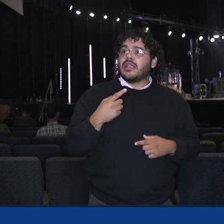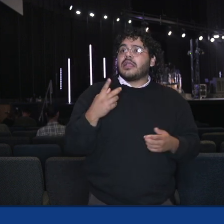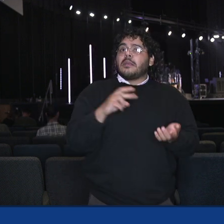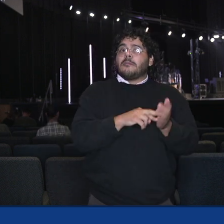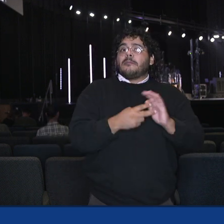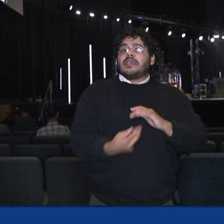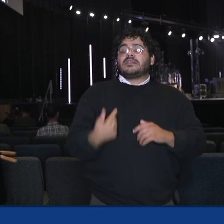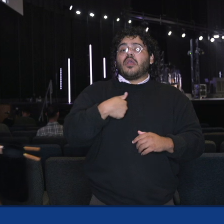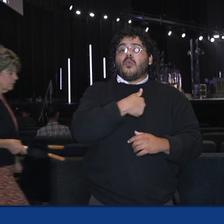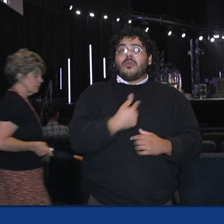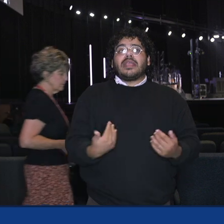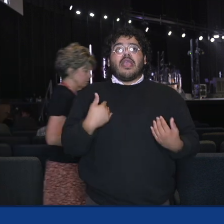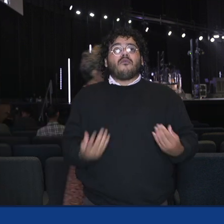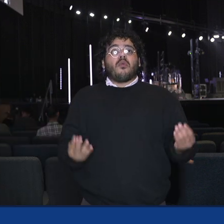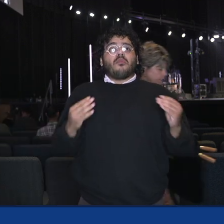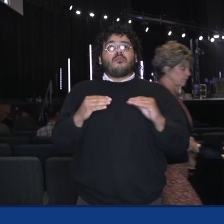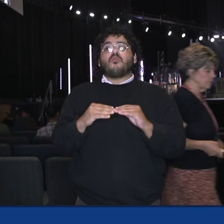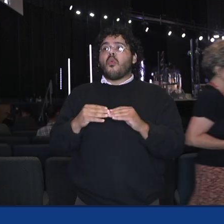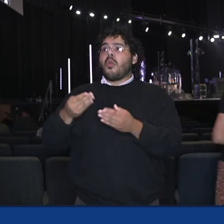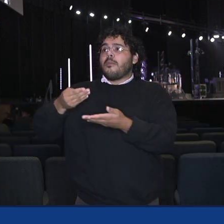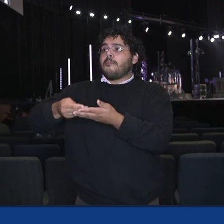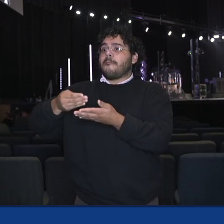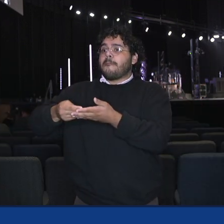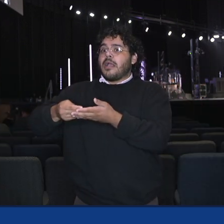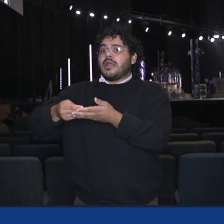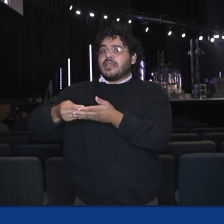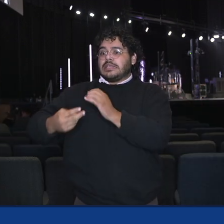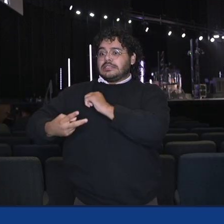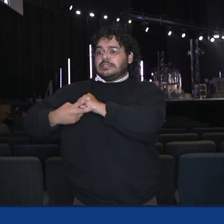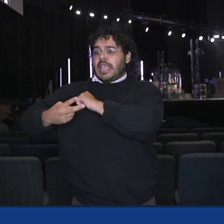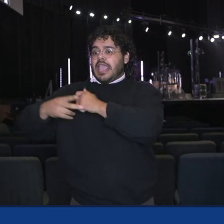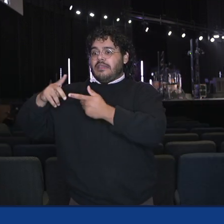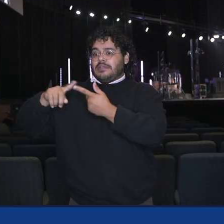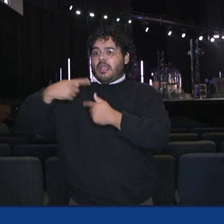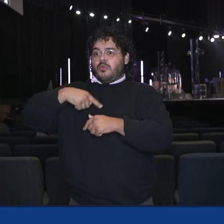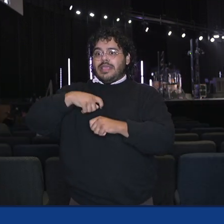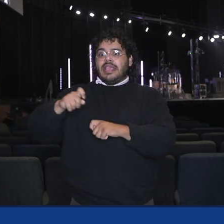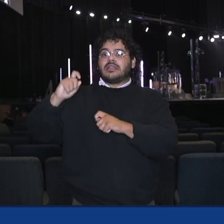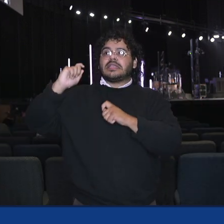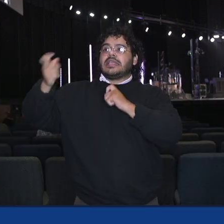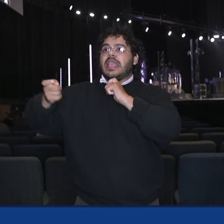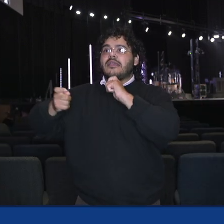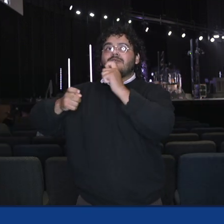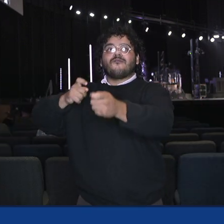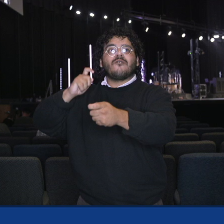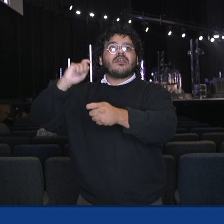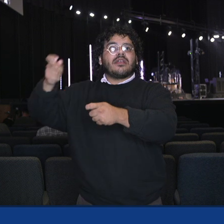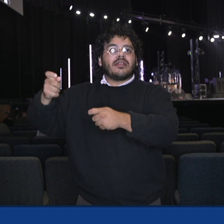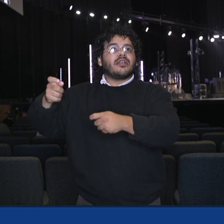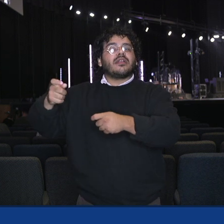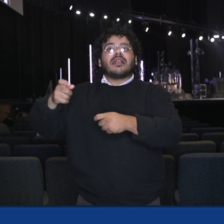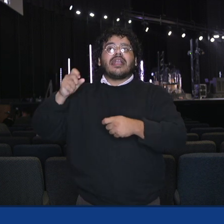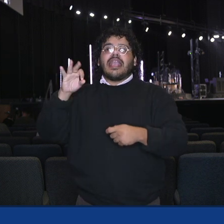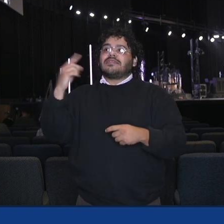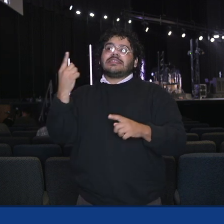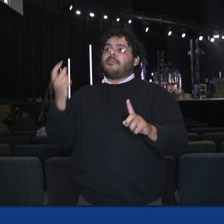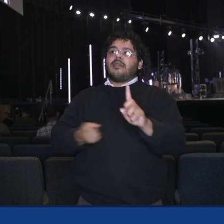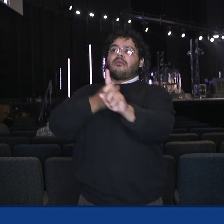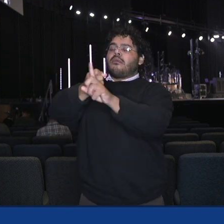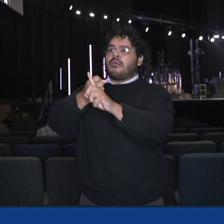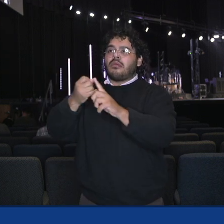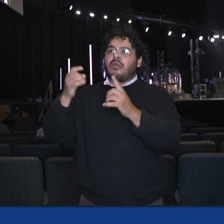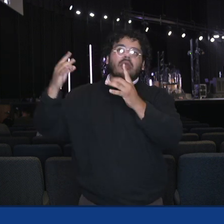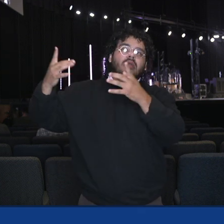us to immediately give a significant amount of assistance to Convoy of Hope. Convoy is our